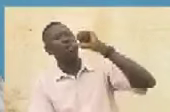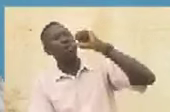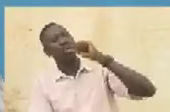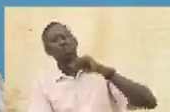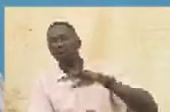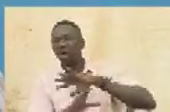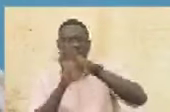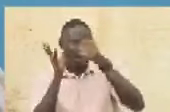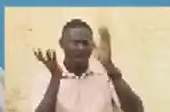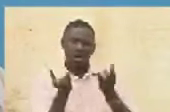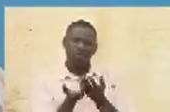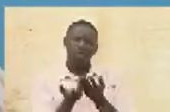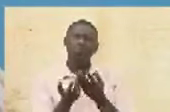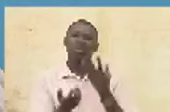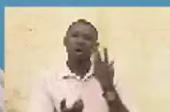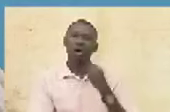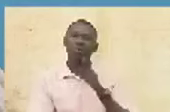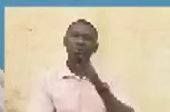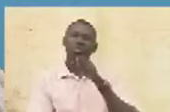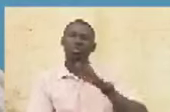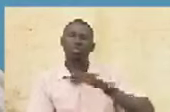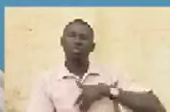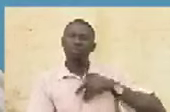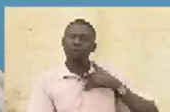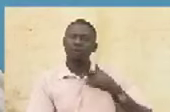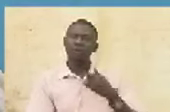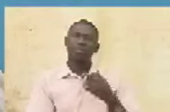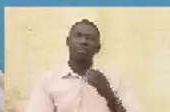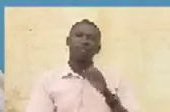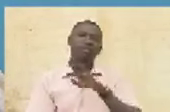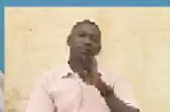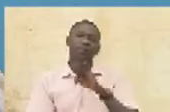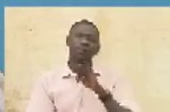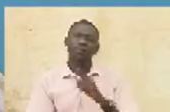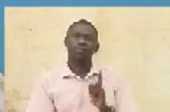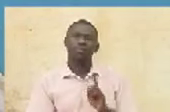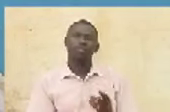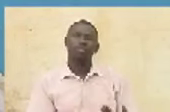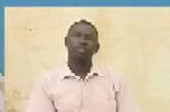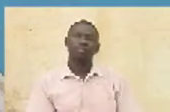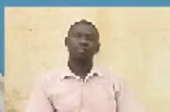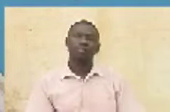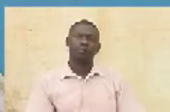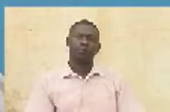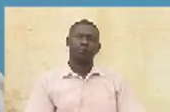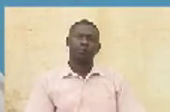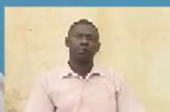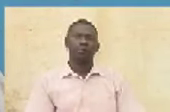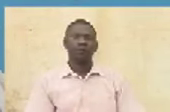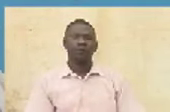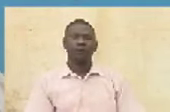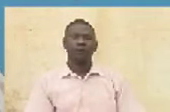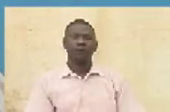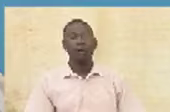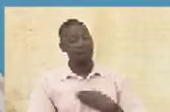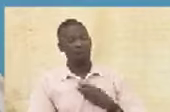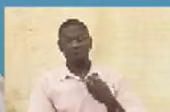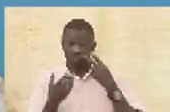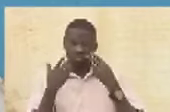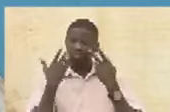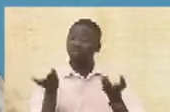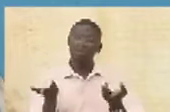dimbayaluma. Ah, ni wala ngangi akolele den. I enter from a jackal. Well, we saw ourselves in this, but